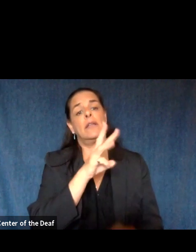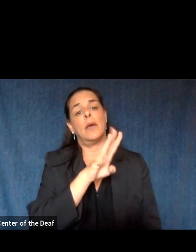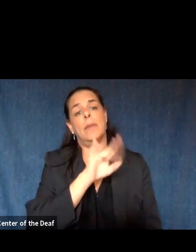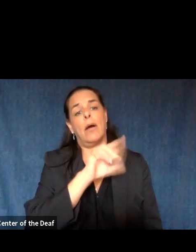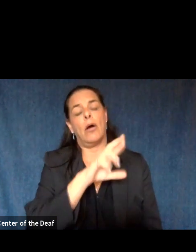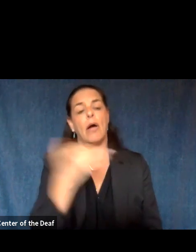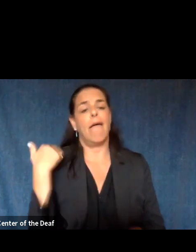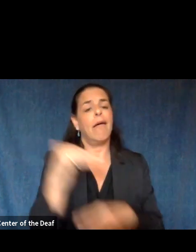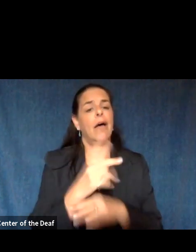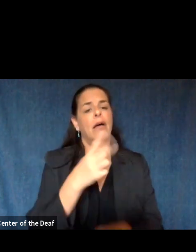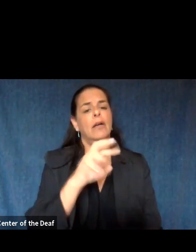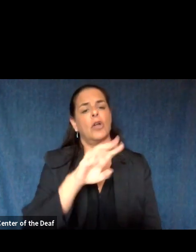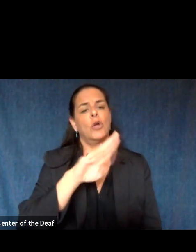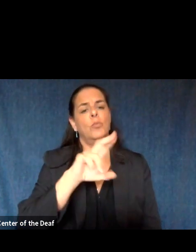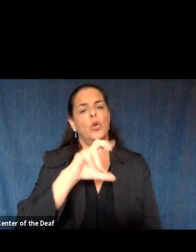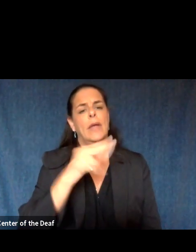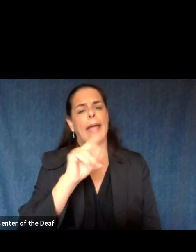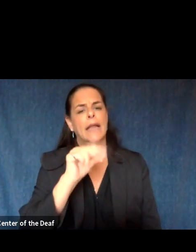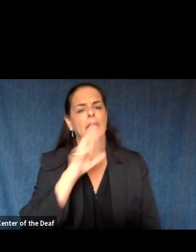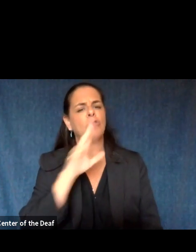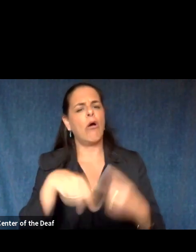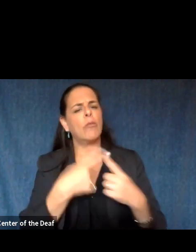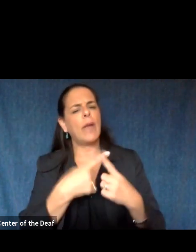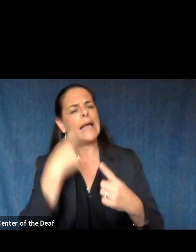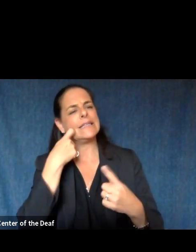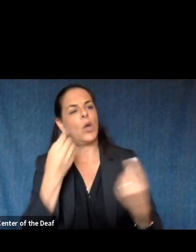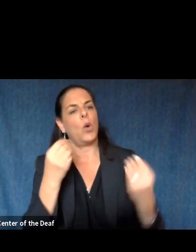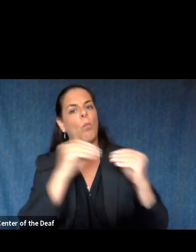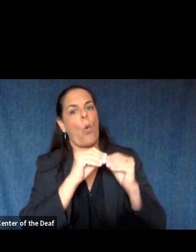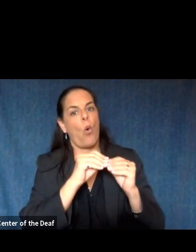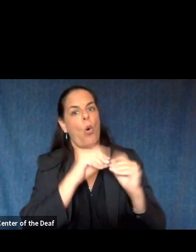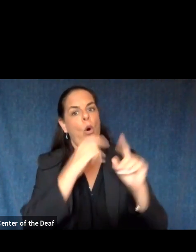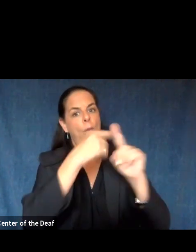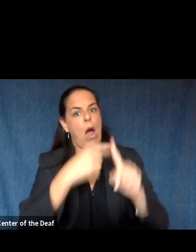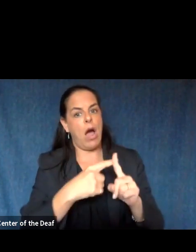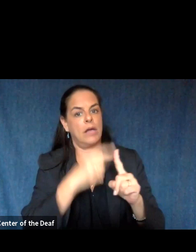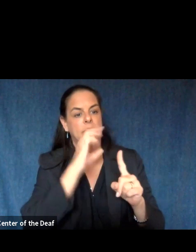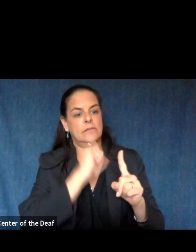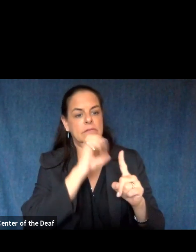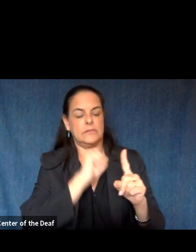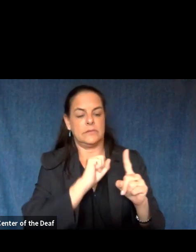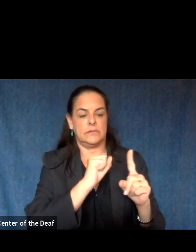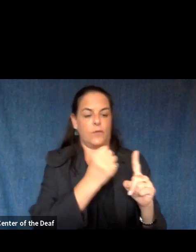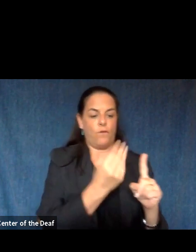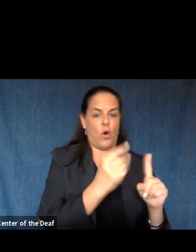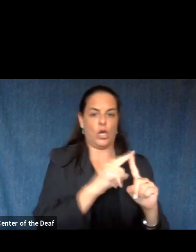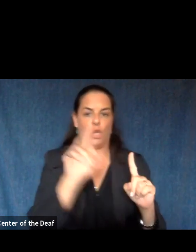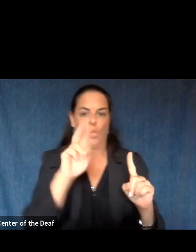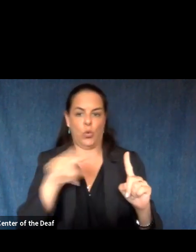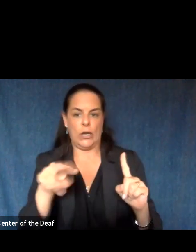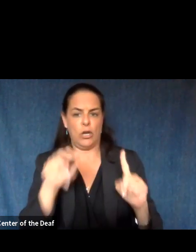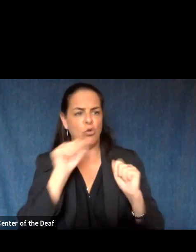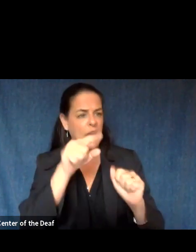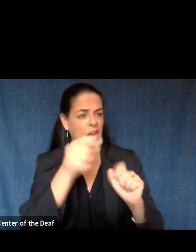Dr. Buchanan talked about recent growth in cases ages 14 to 22. Can you elaborate more on that